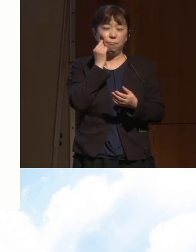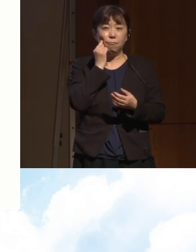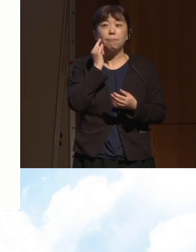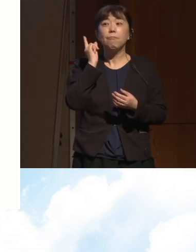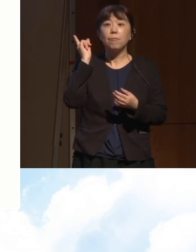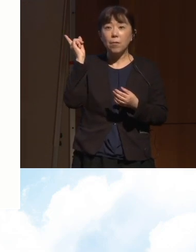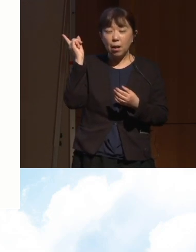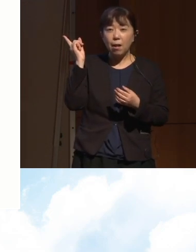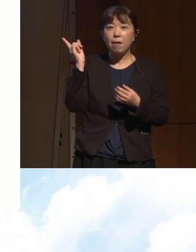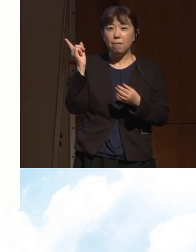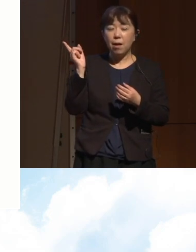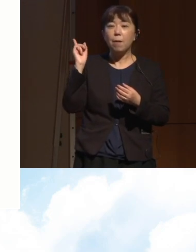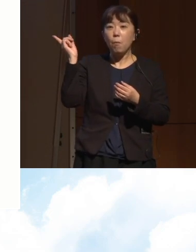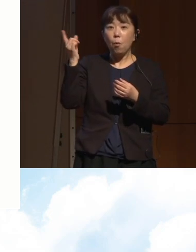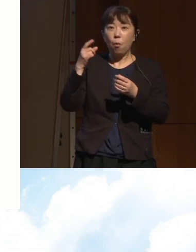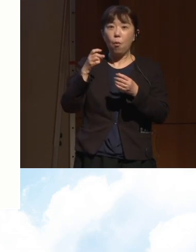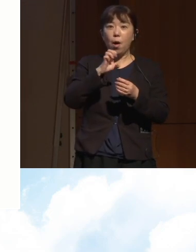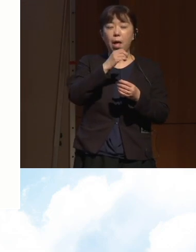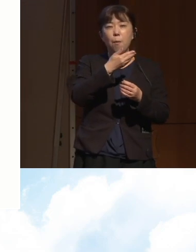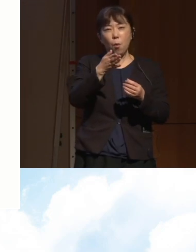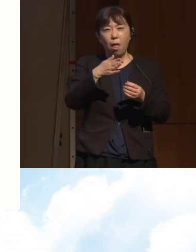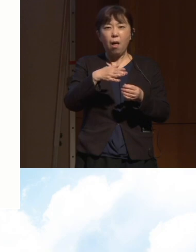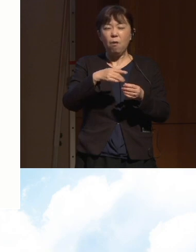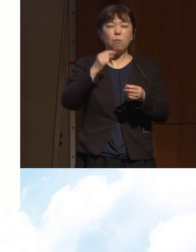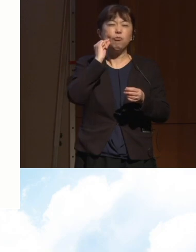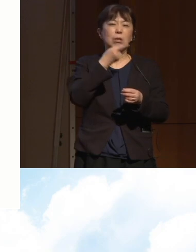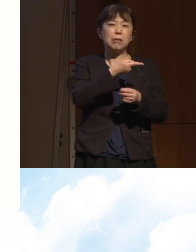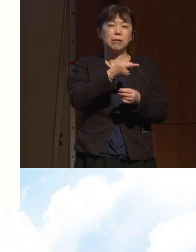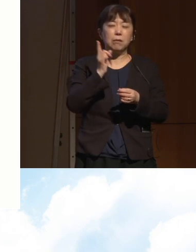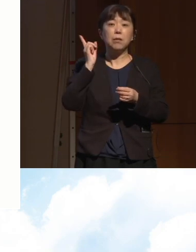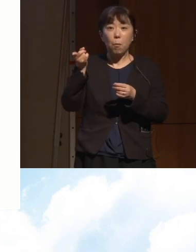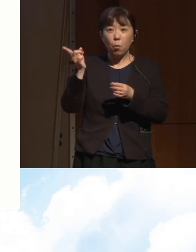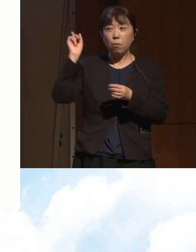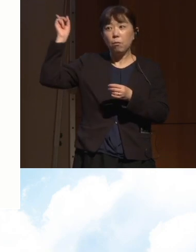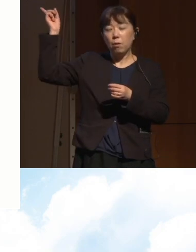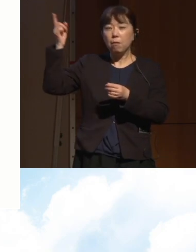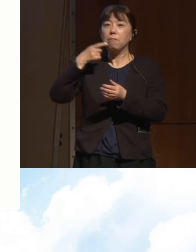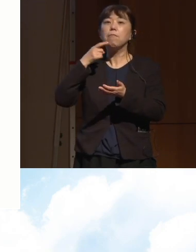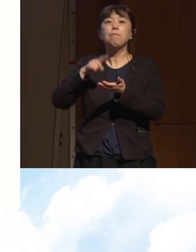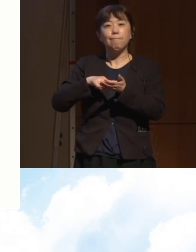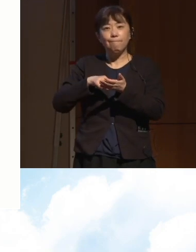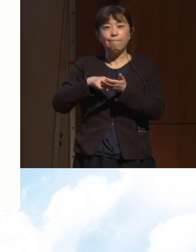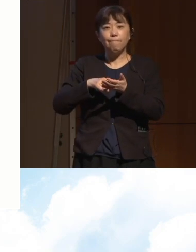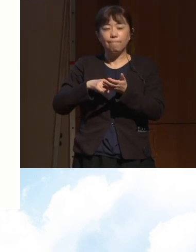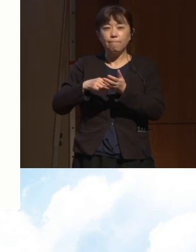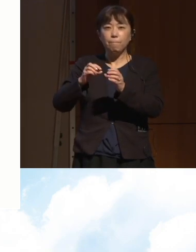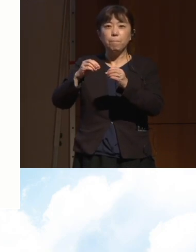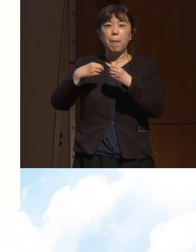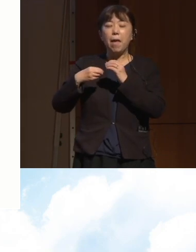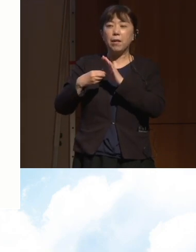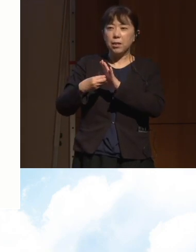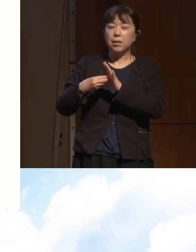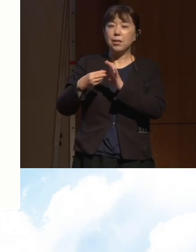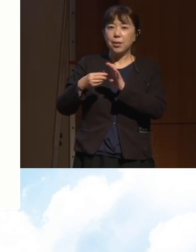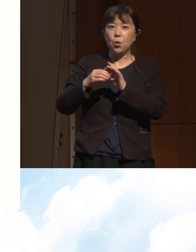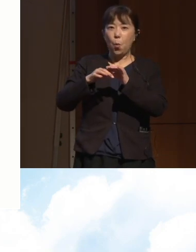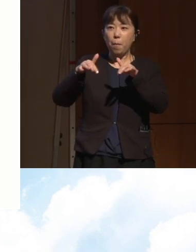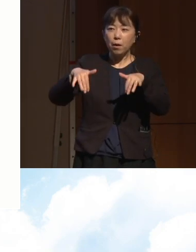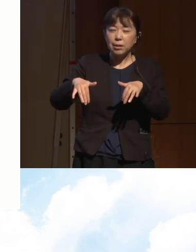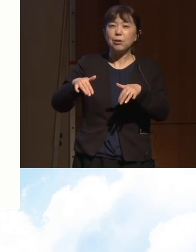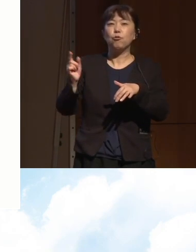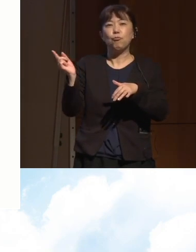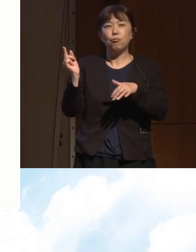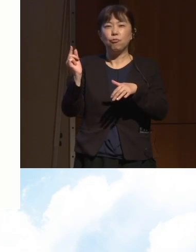immune mechanism needed for protection is different. It was lucky that we started with Ebola virus. The other side of